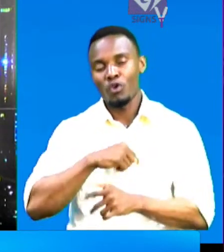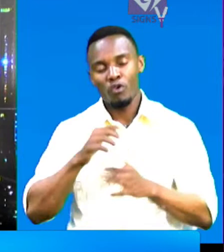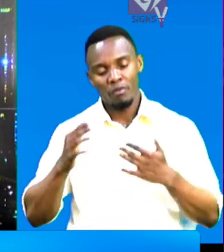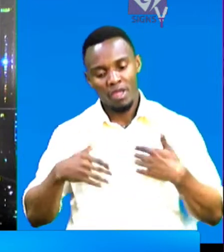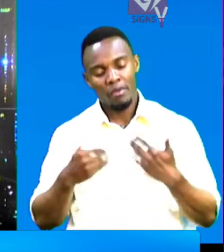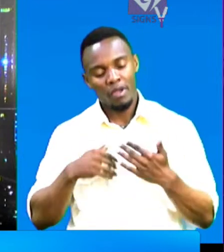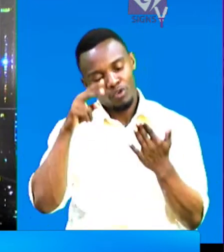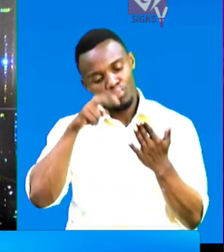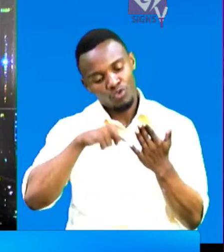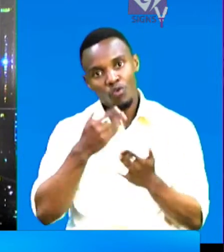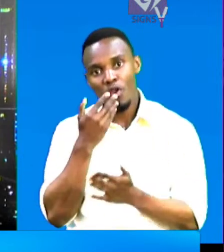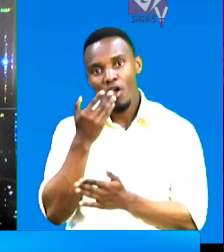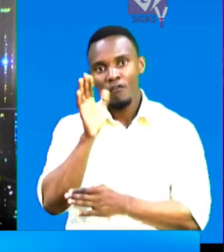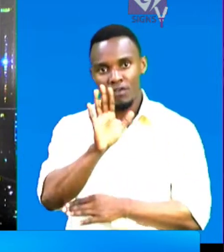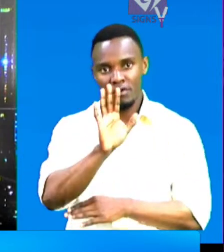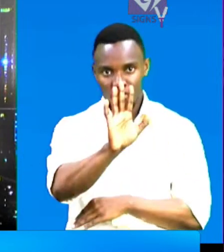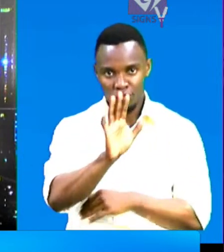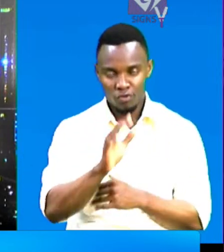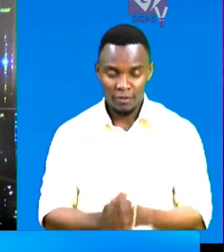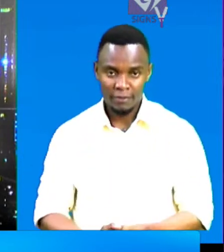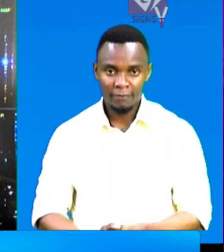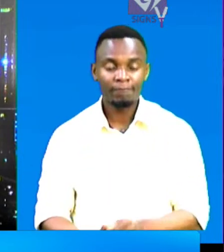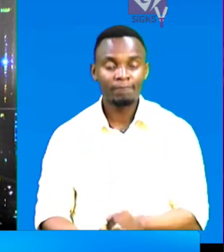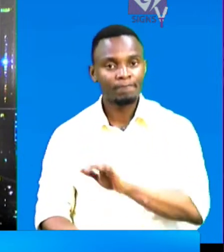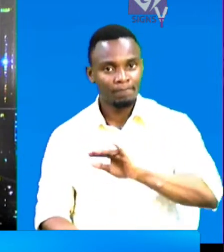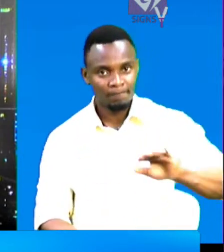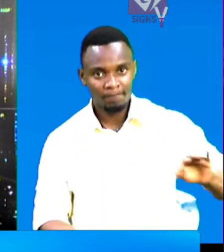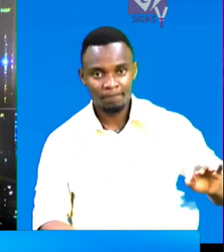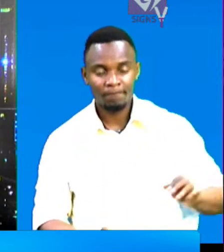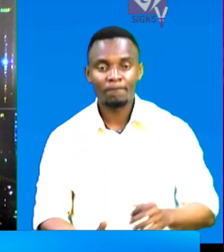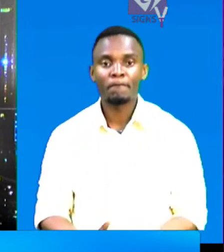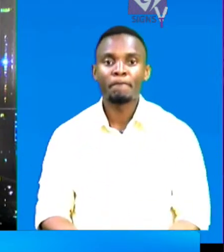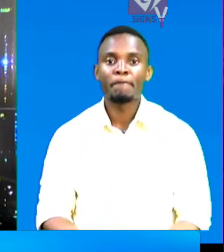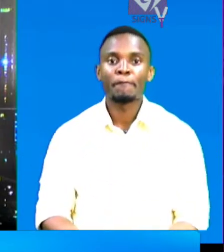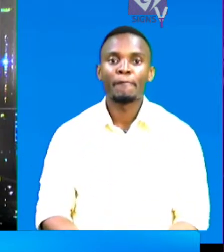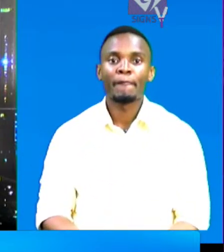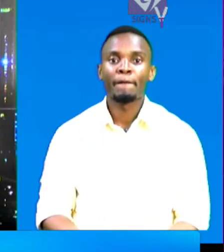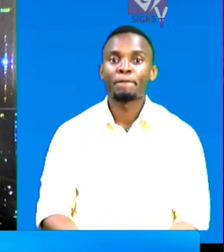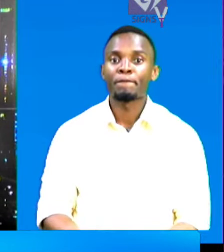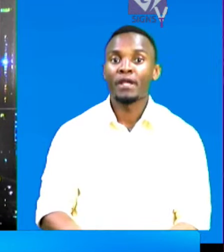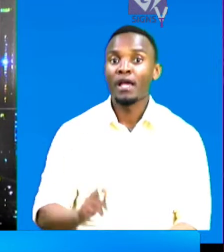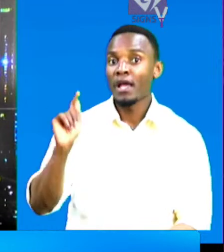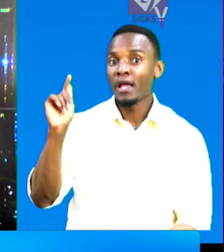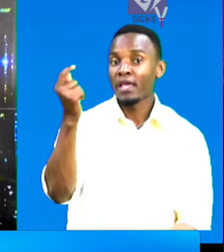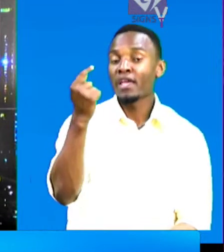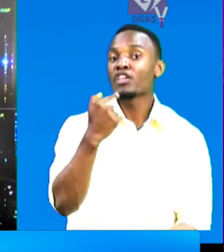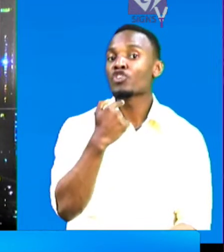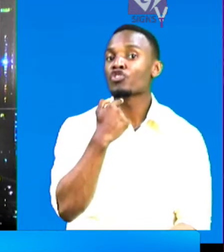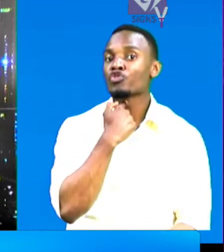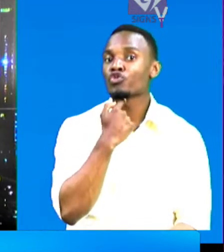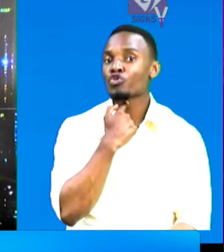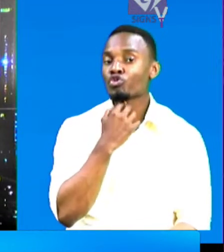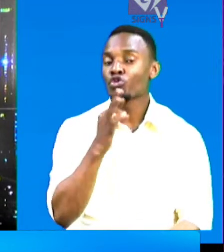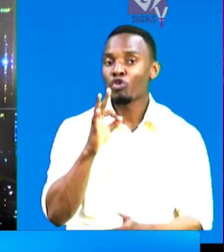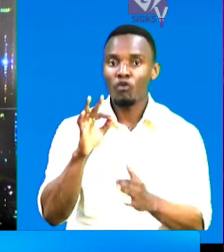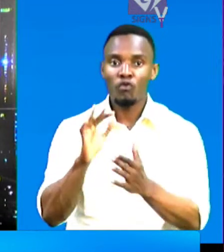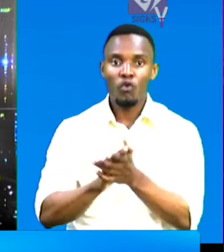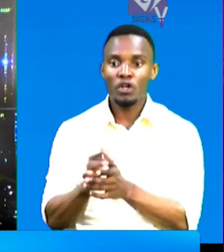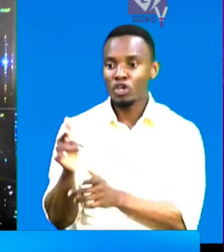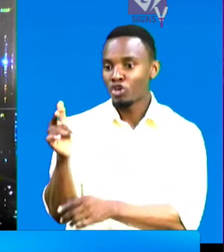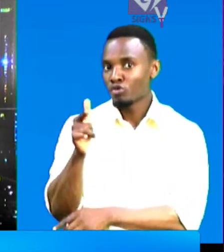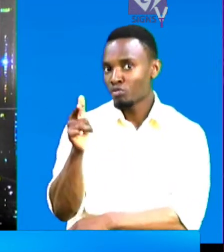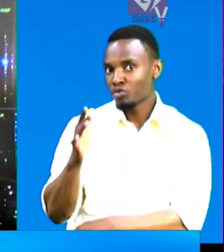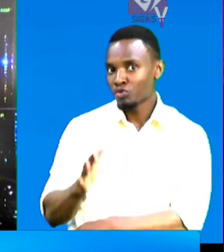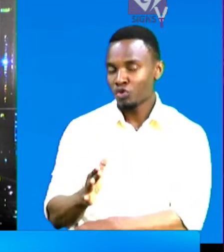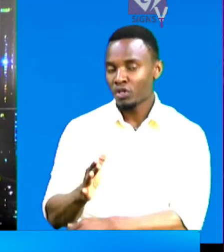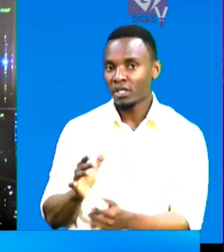your feedback, okay? Right, let's move on. The Kenya Union of Journalists, KUJ, has